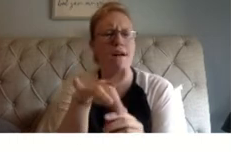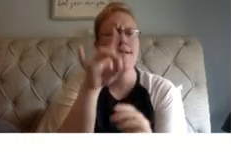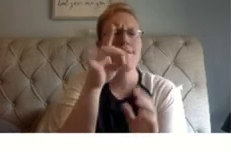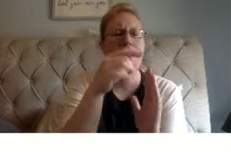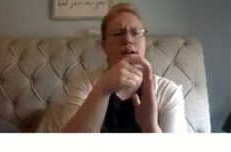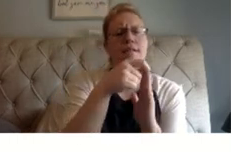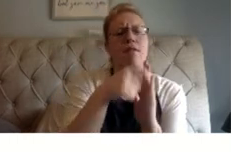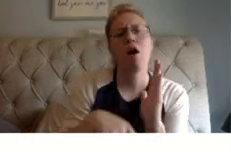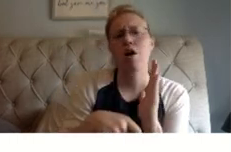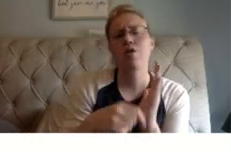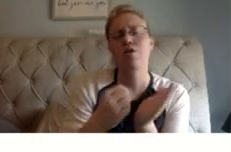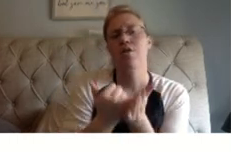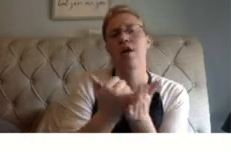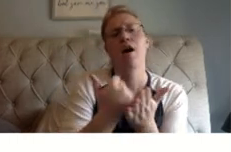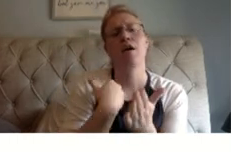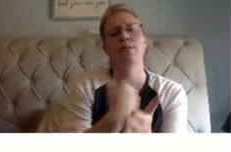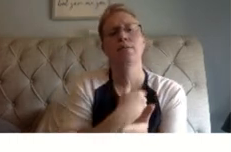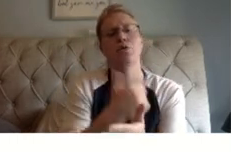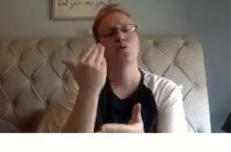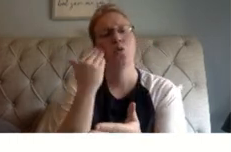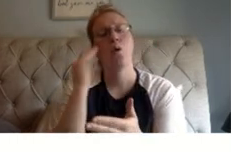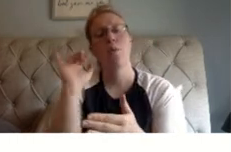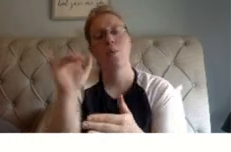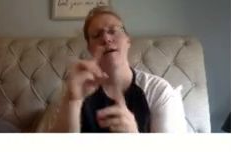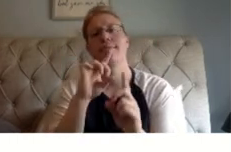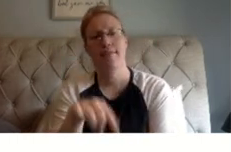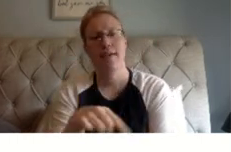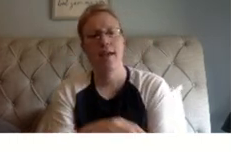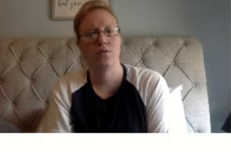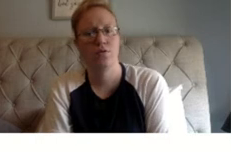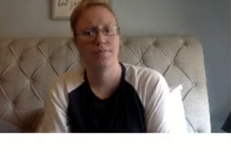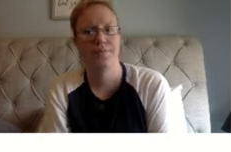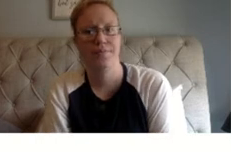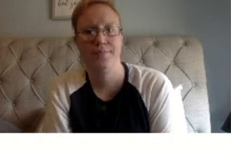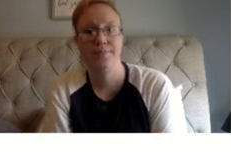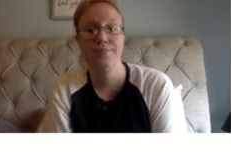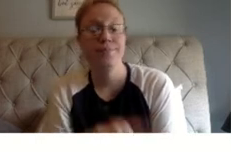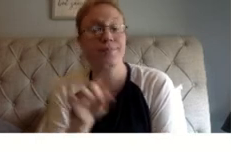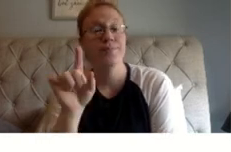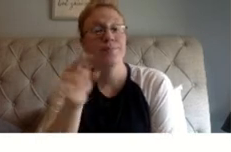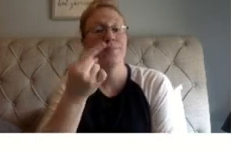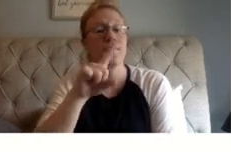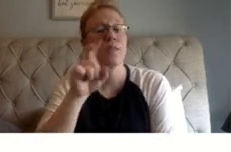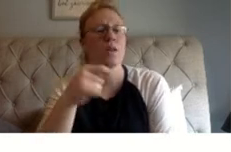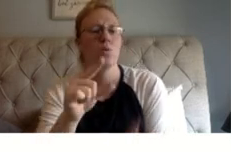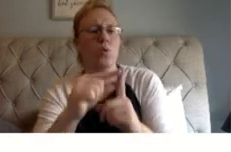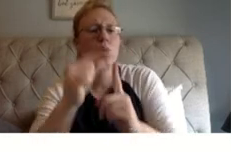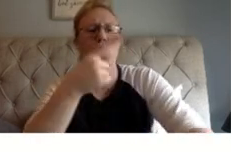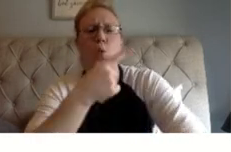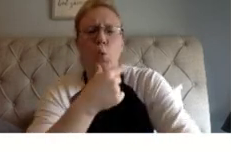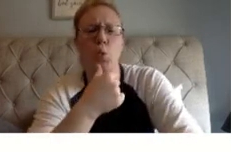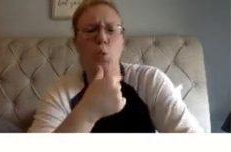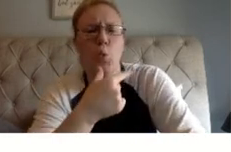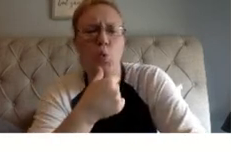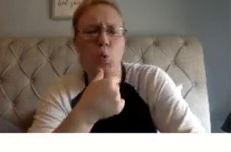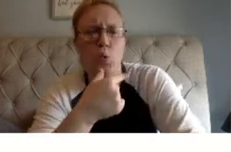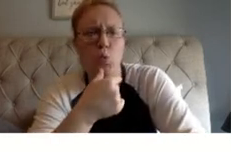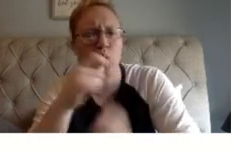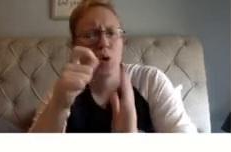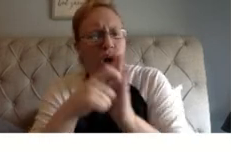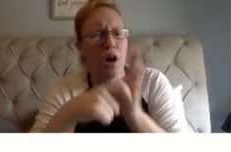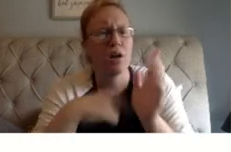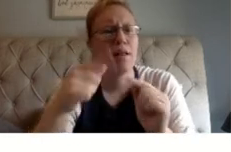article? That helps us know that that's the answer, okay? So our first question word is who. Who is this article